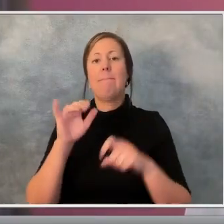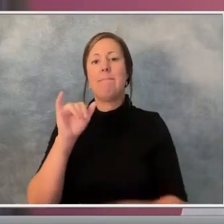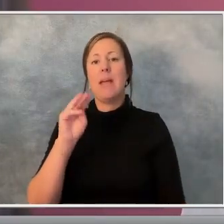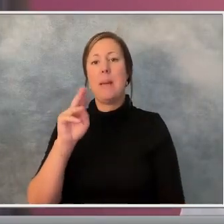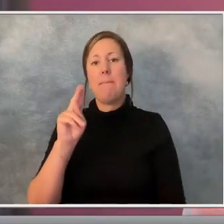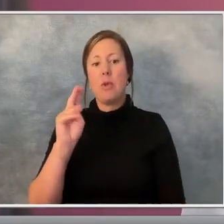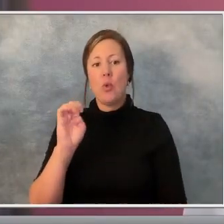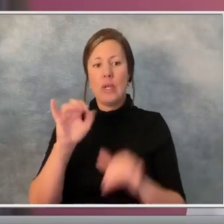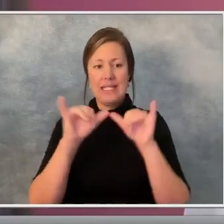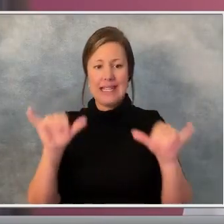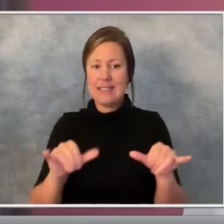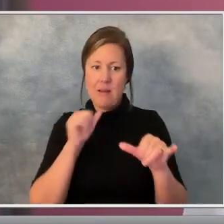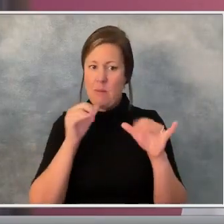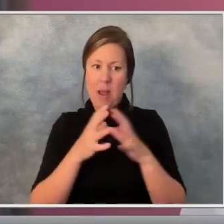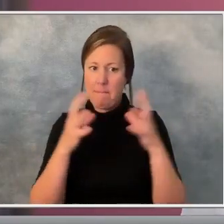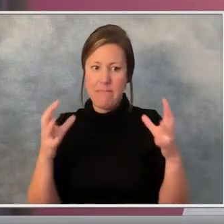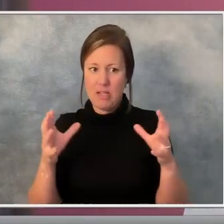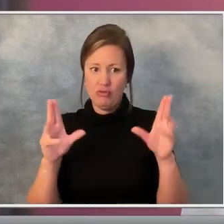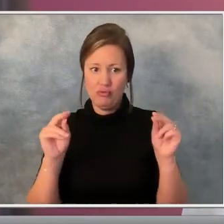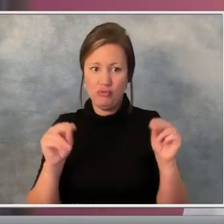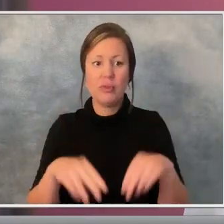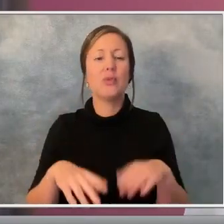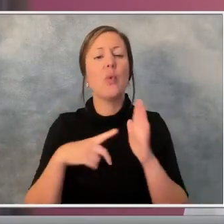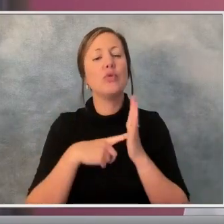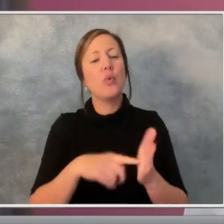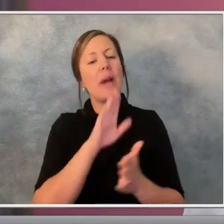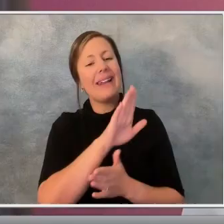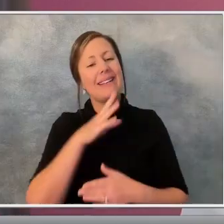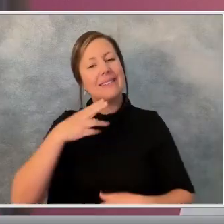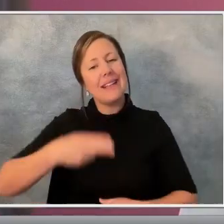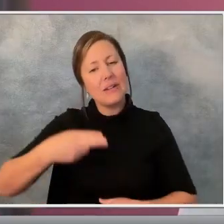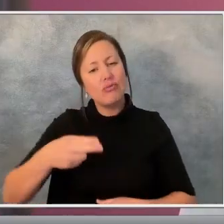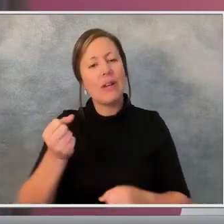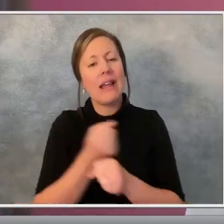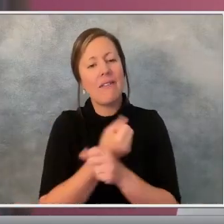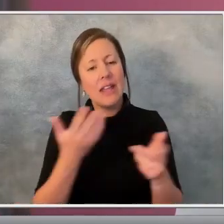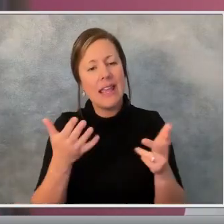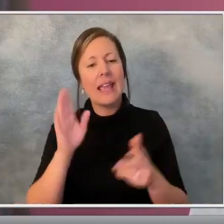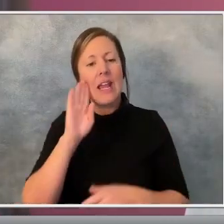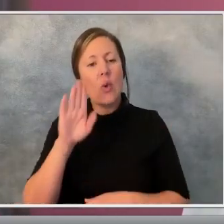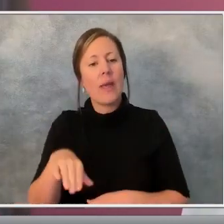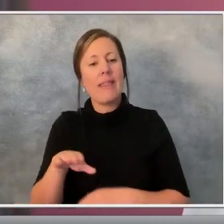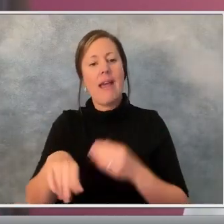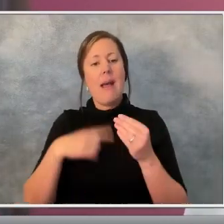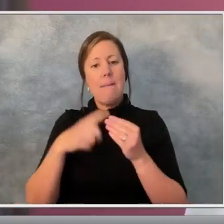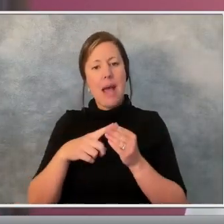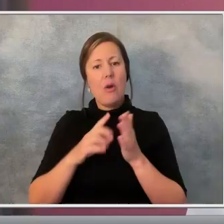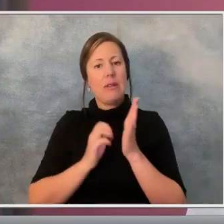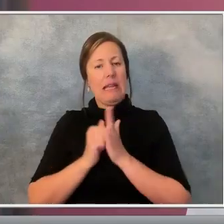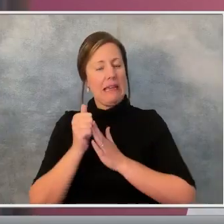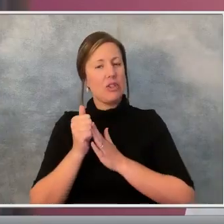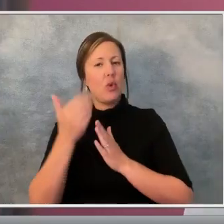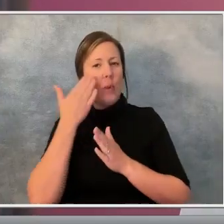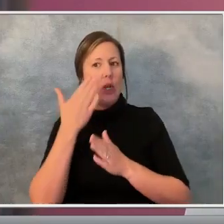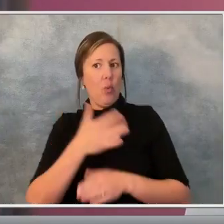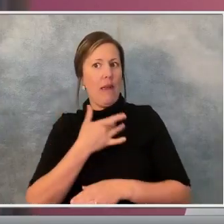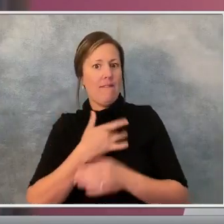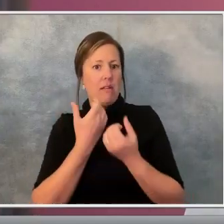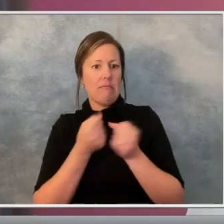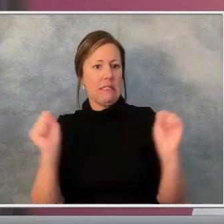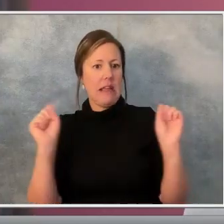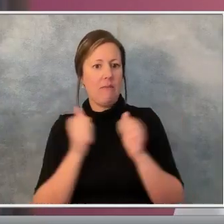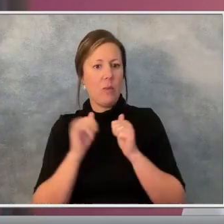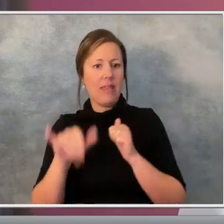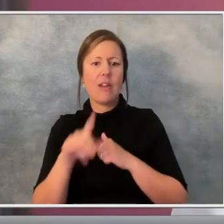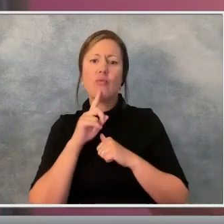pathology showed and the fact that we know prostate cancer doesn't have that immune phenotype, it was safe. You felt good. Right, and this is a very common scenario.